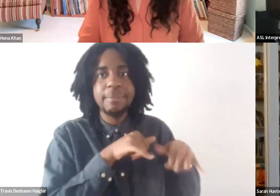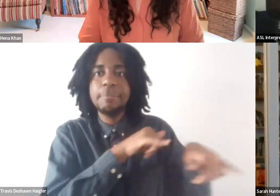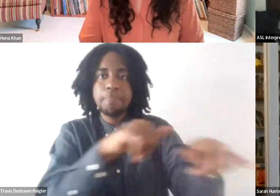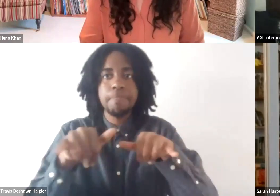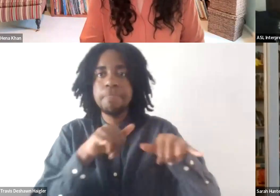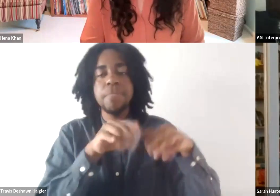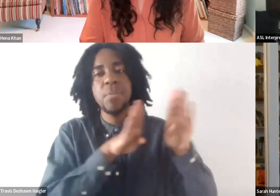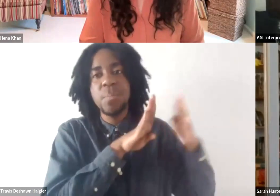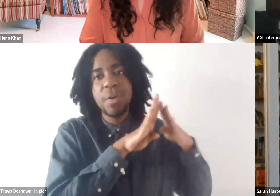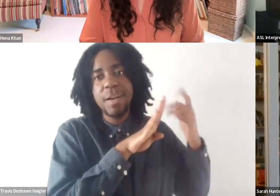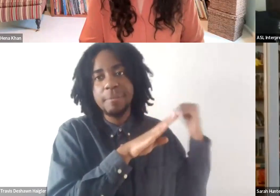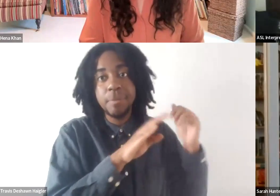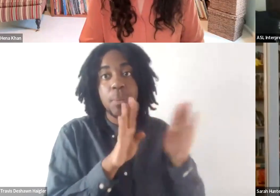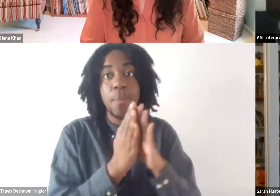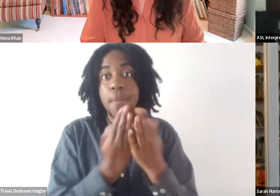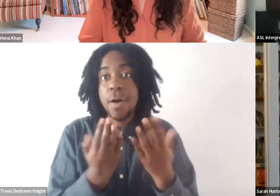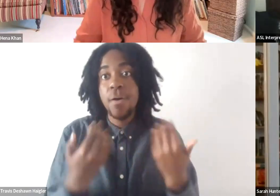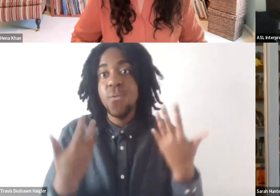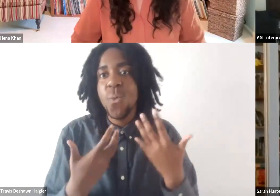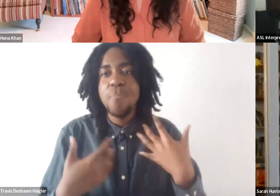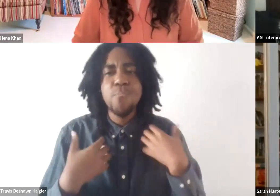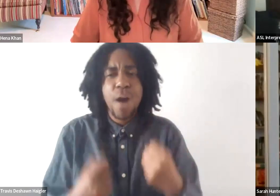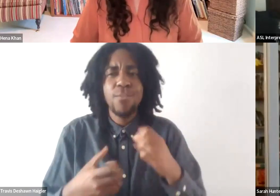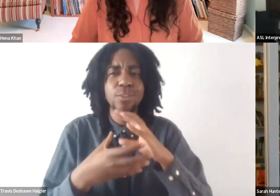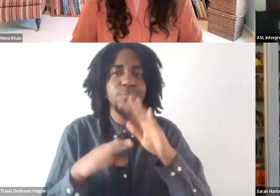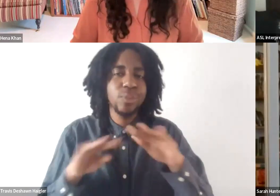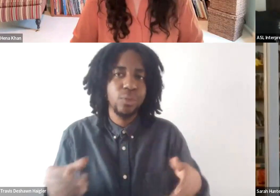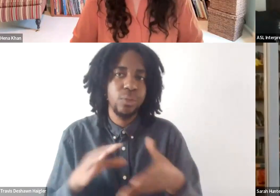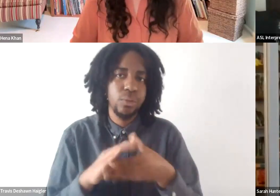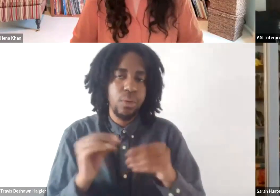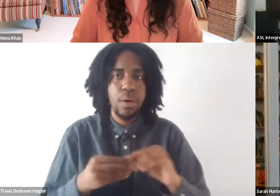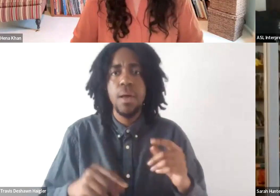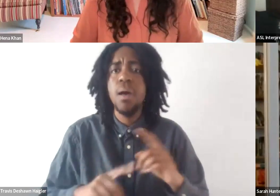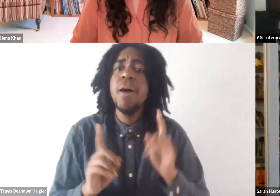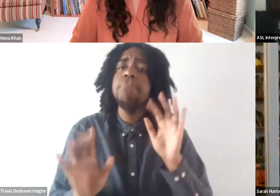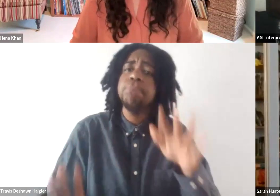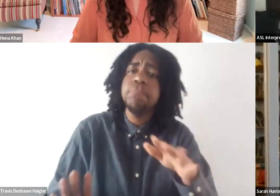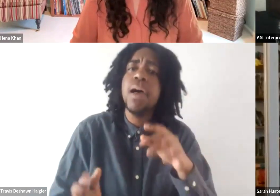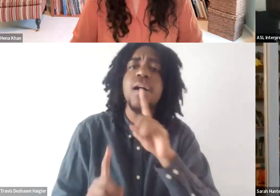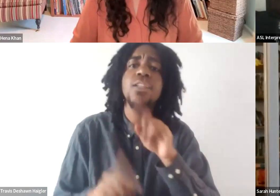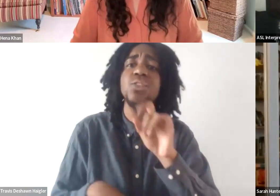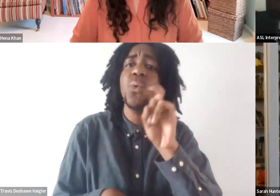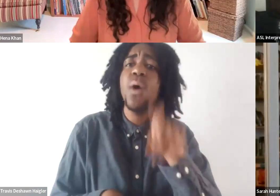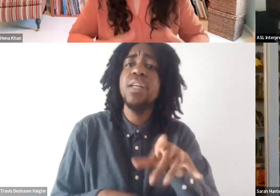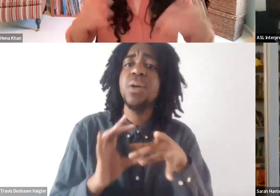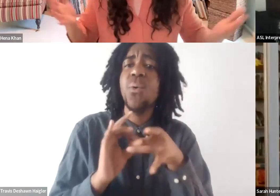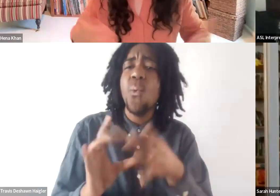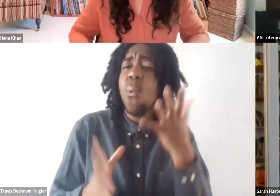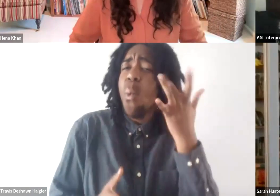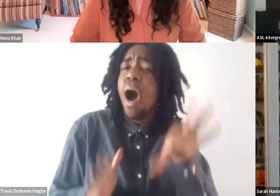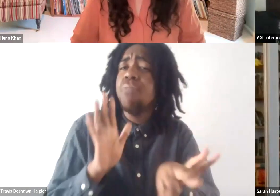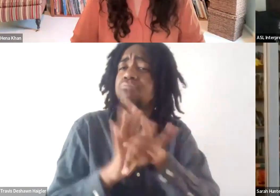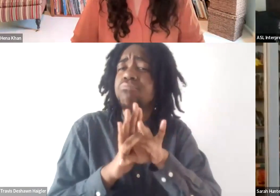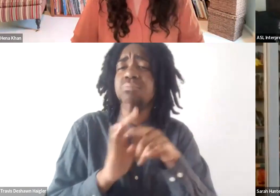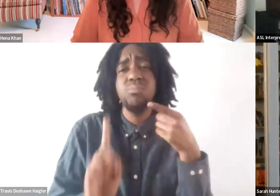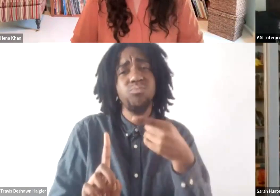children's books. But to answer your question about, why I chose to write about kids and, this energetic kid